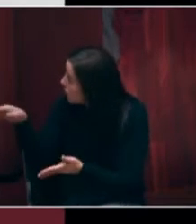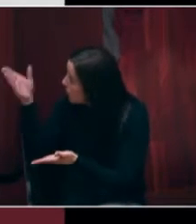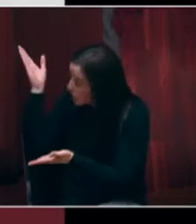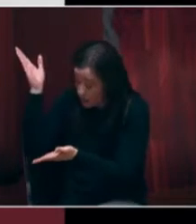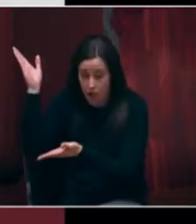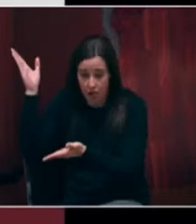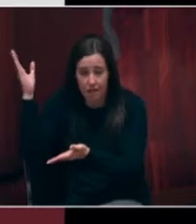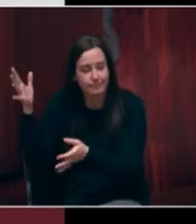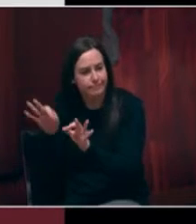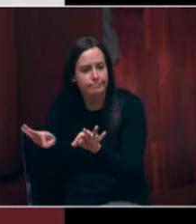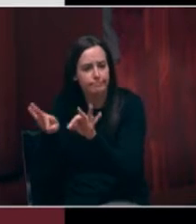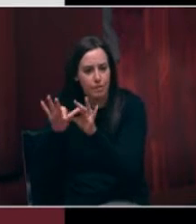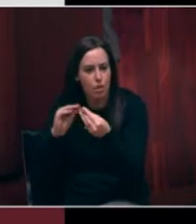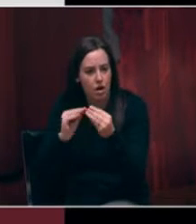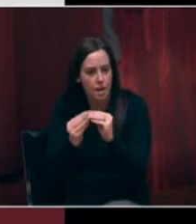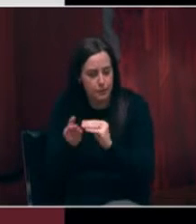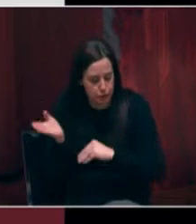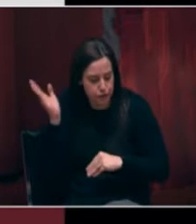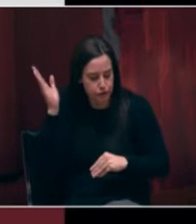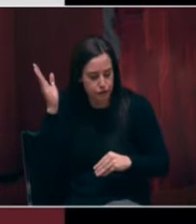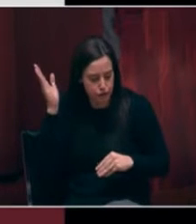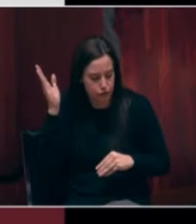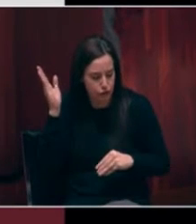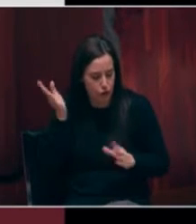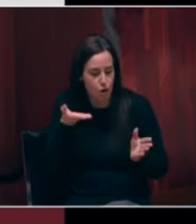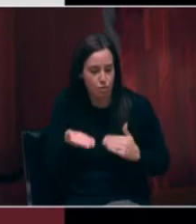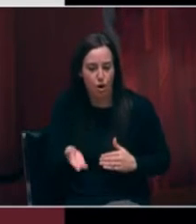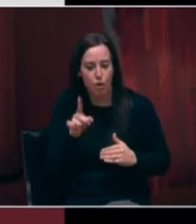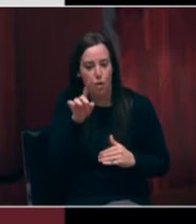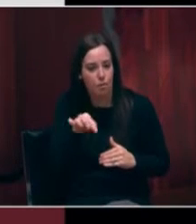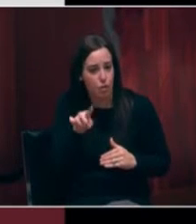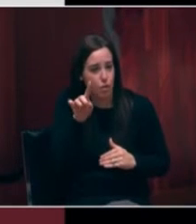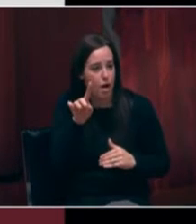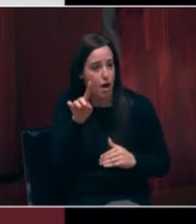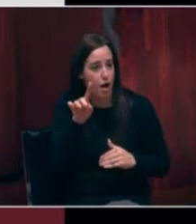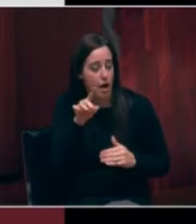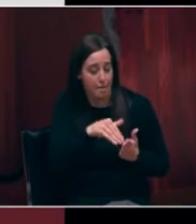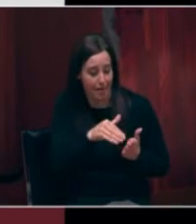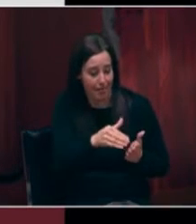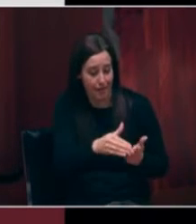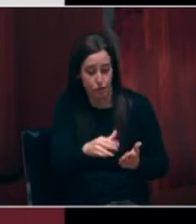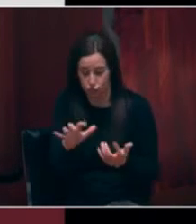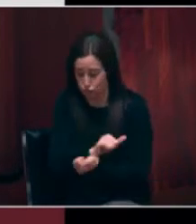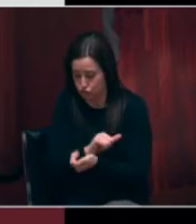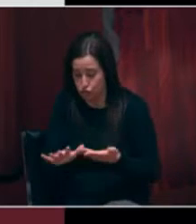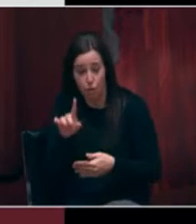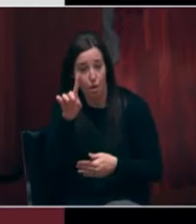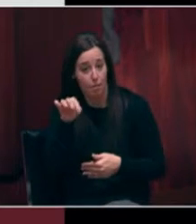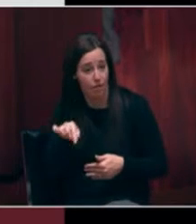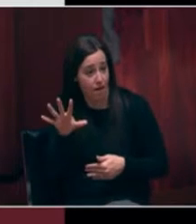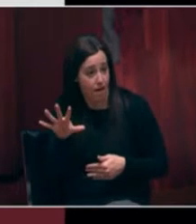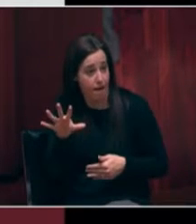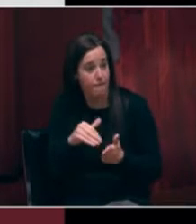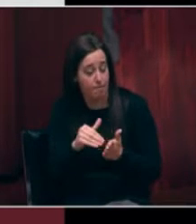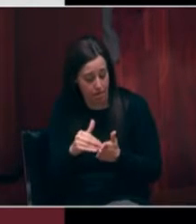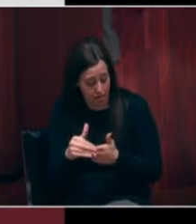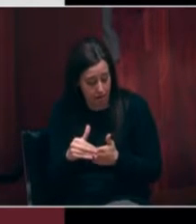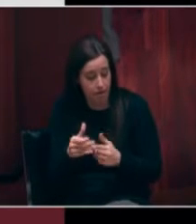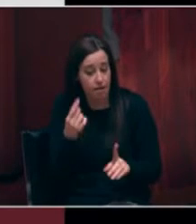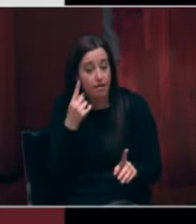figures. We brought in 1.1 million. We destroyed 1.5 million. There was actually